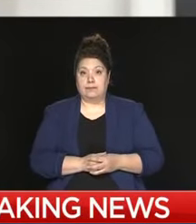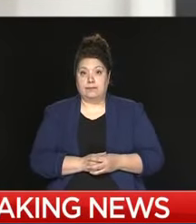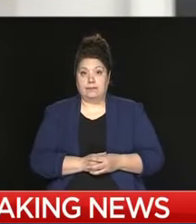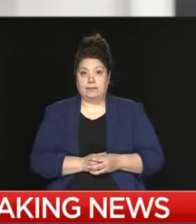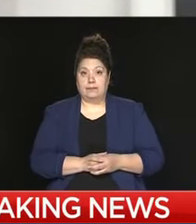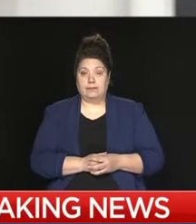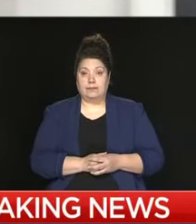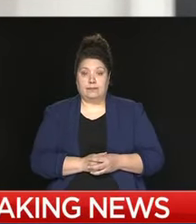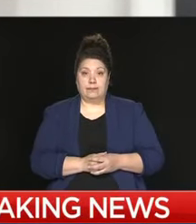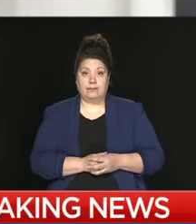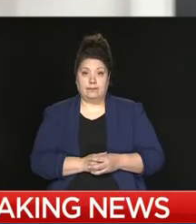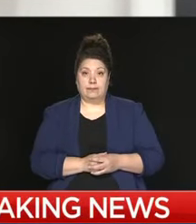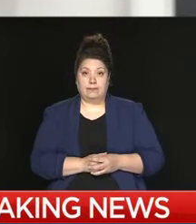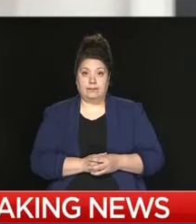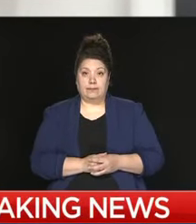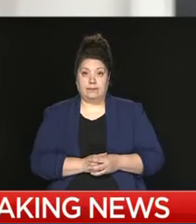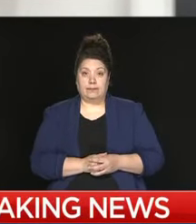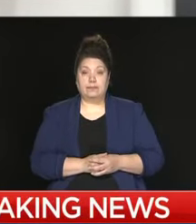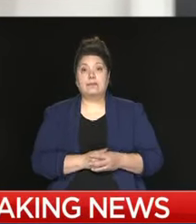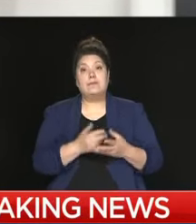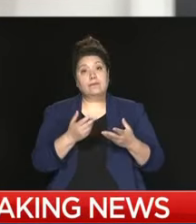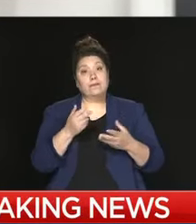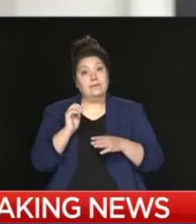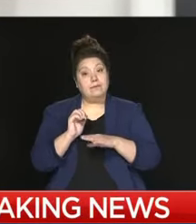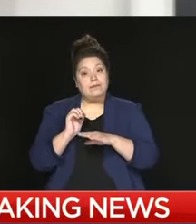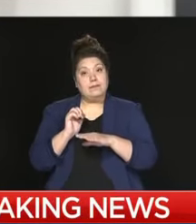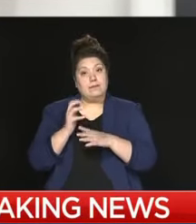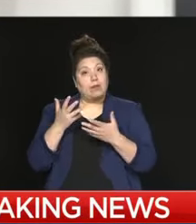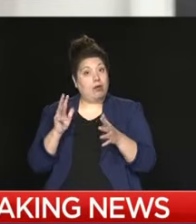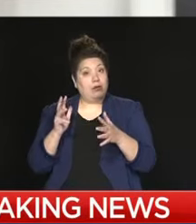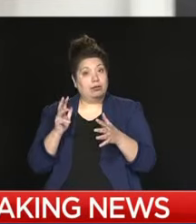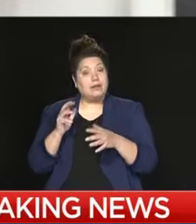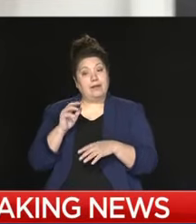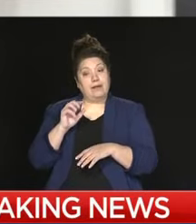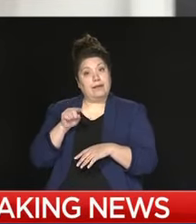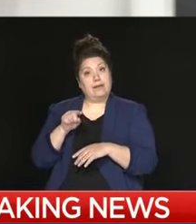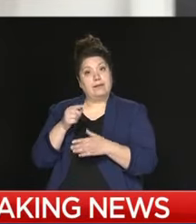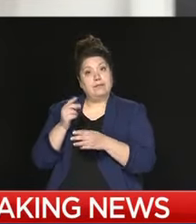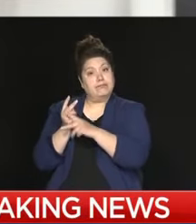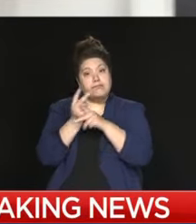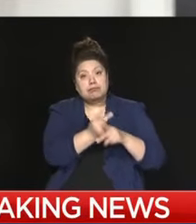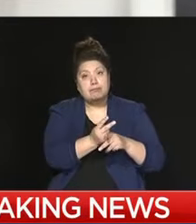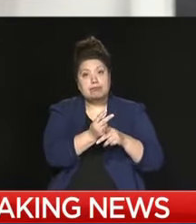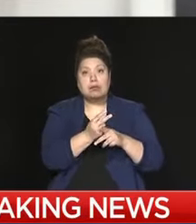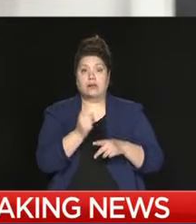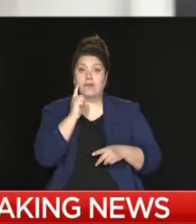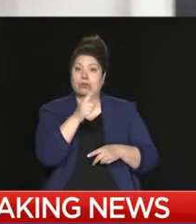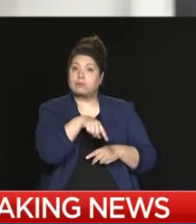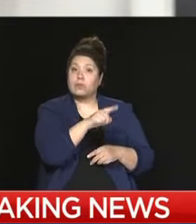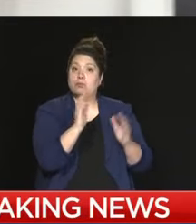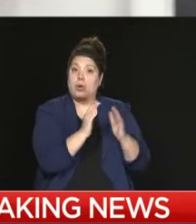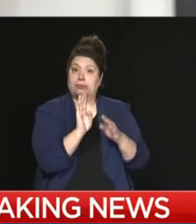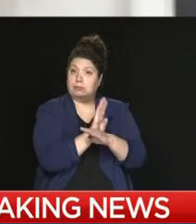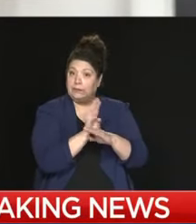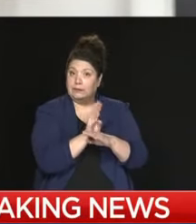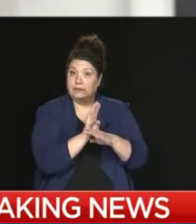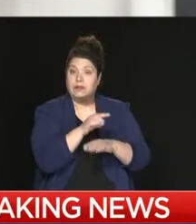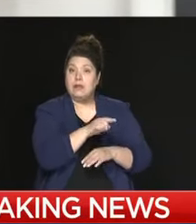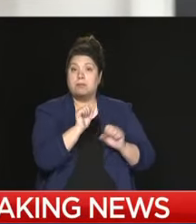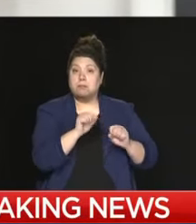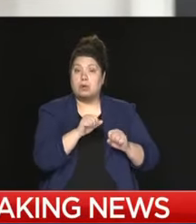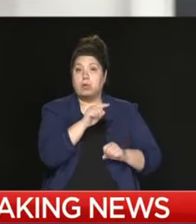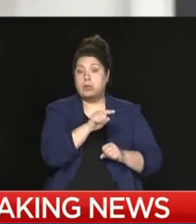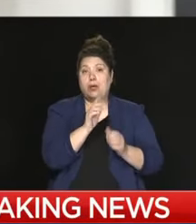We have already implemented access to credit, easier access to credit for small businesses. They will have access to